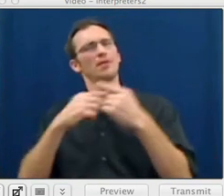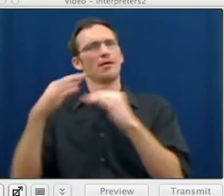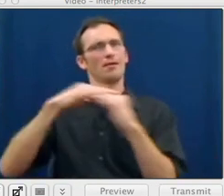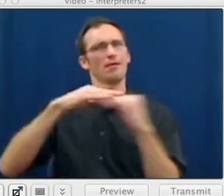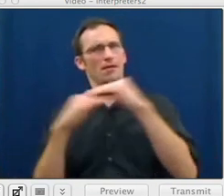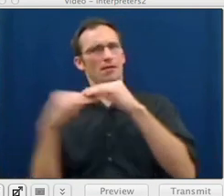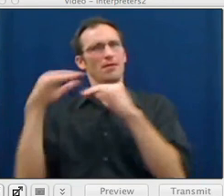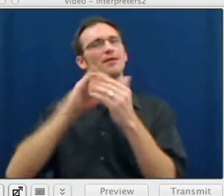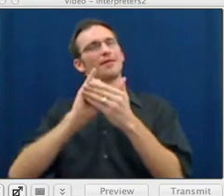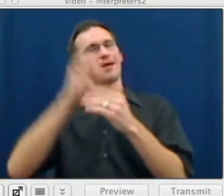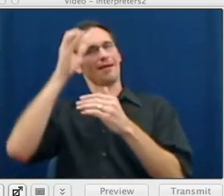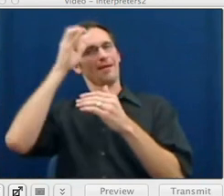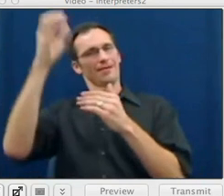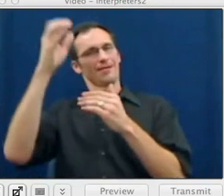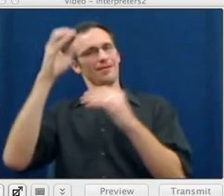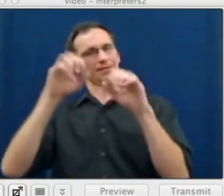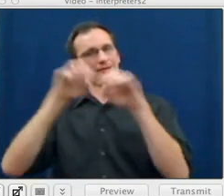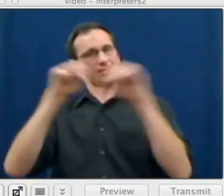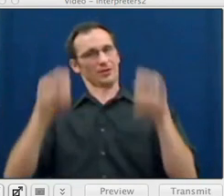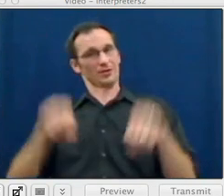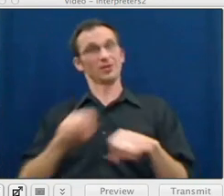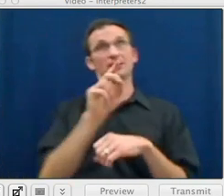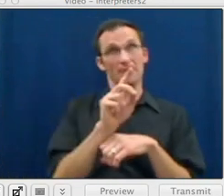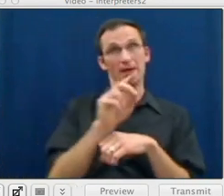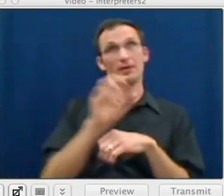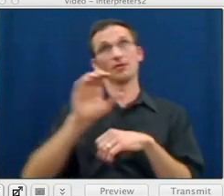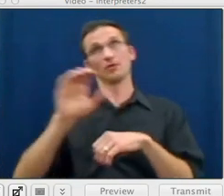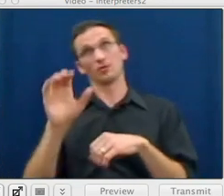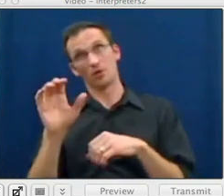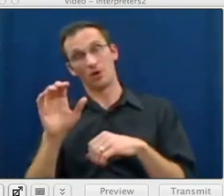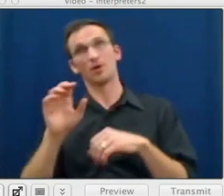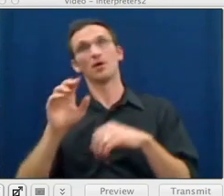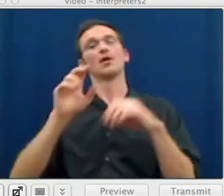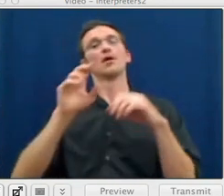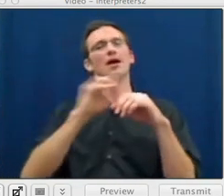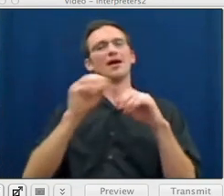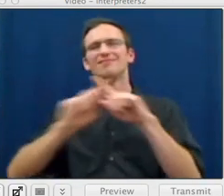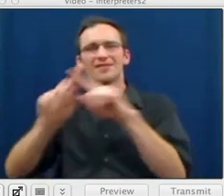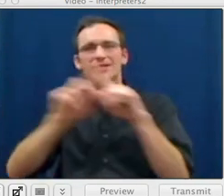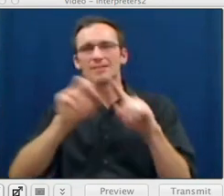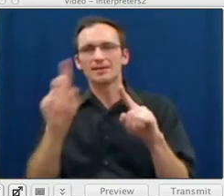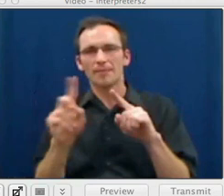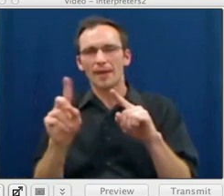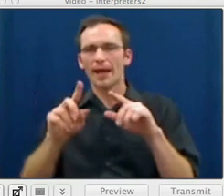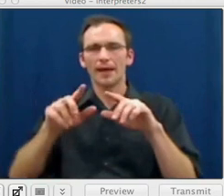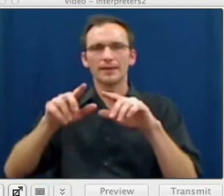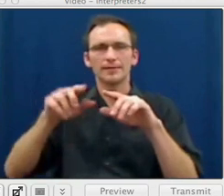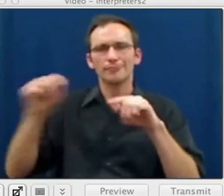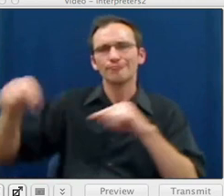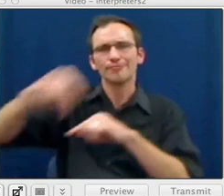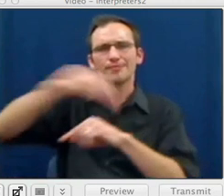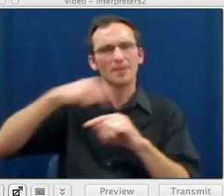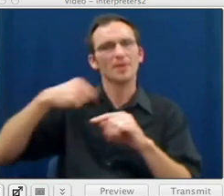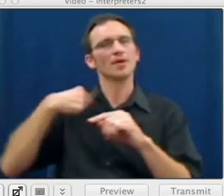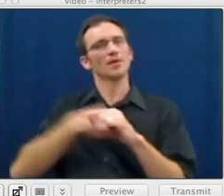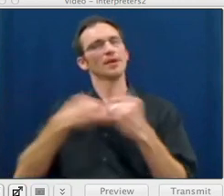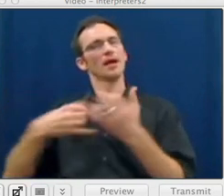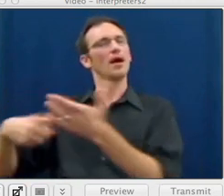demand constellations. Using those constructs, we're merely just structuring what happened, what did